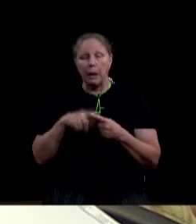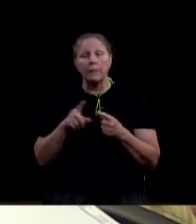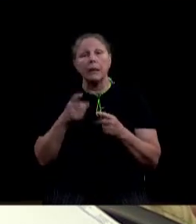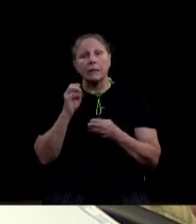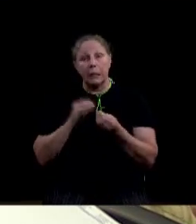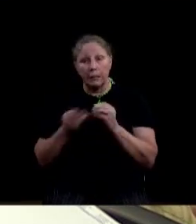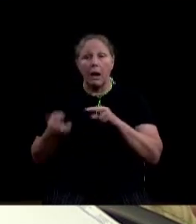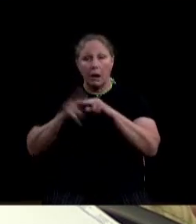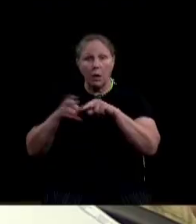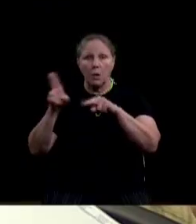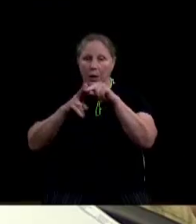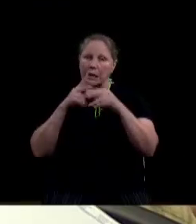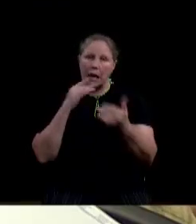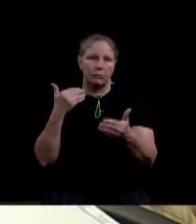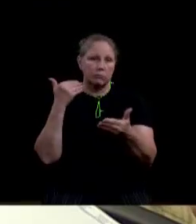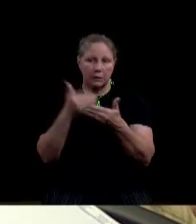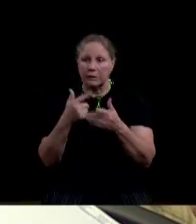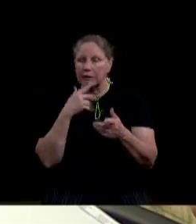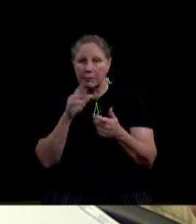between 8.7 and 10%.